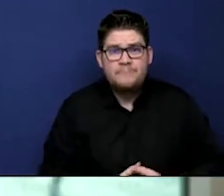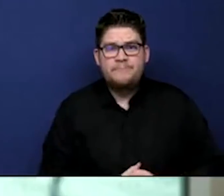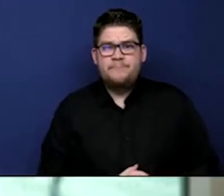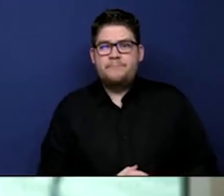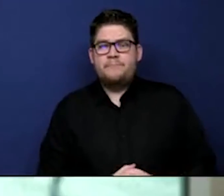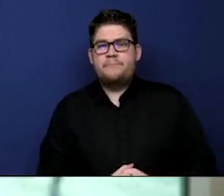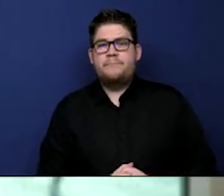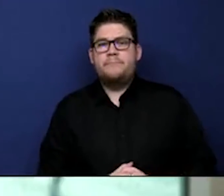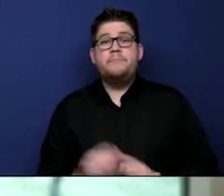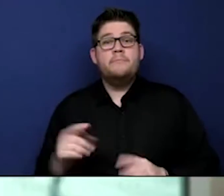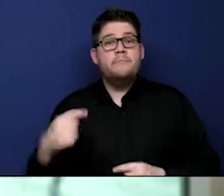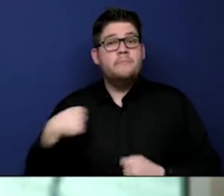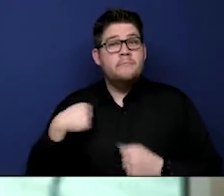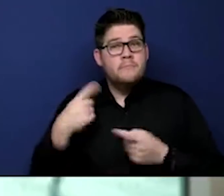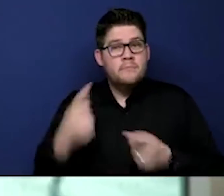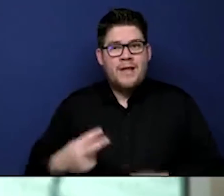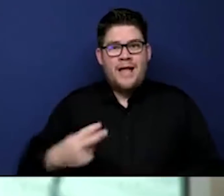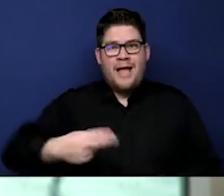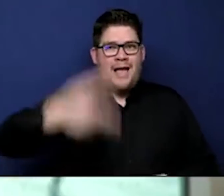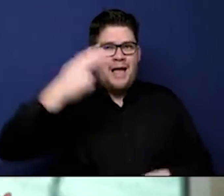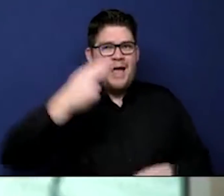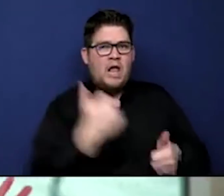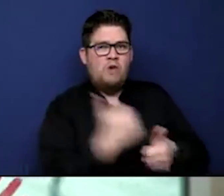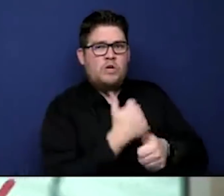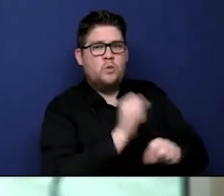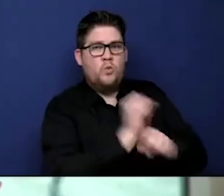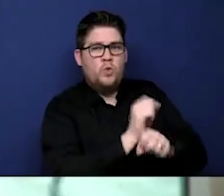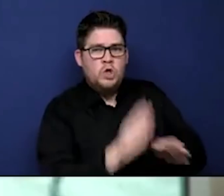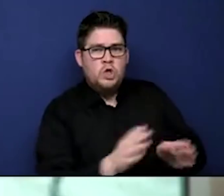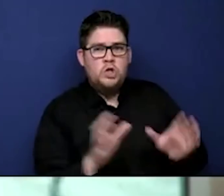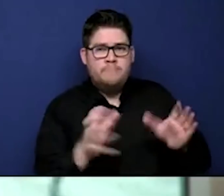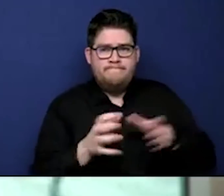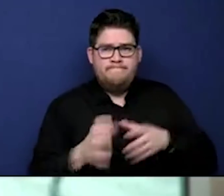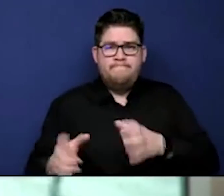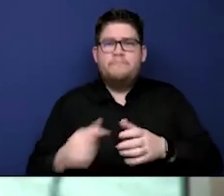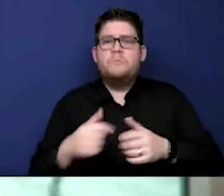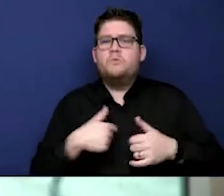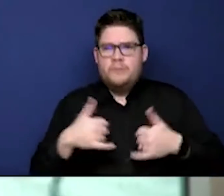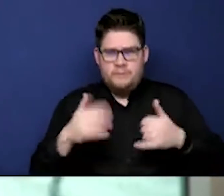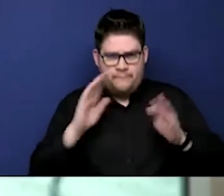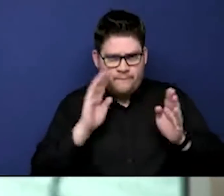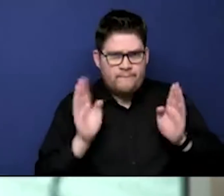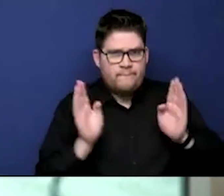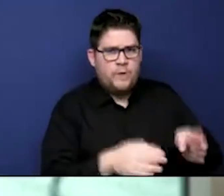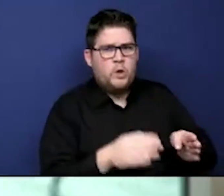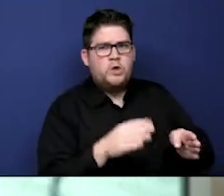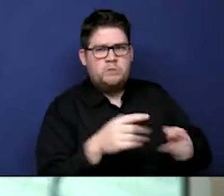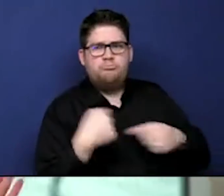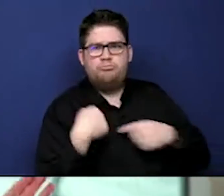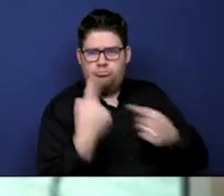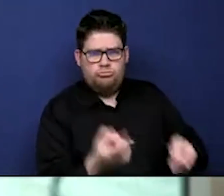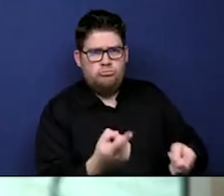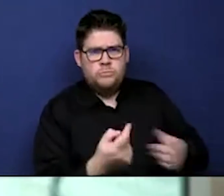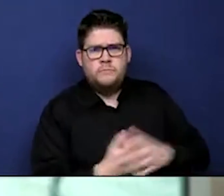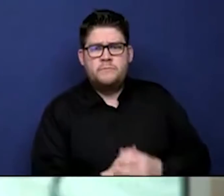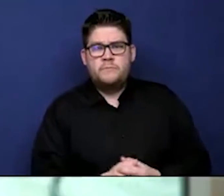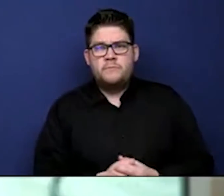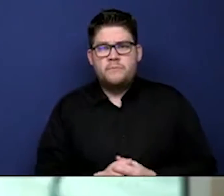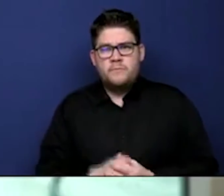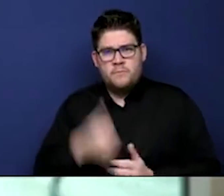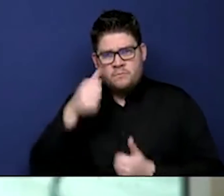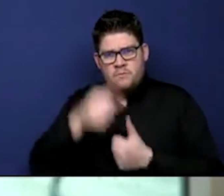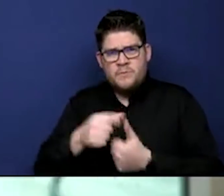those higher risk workplaces, and I think I mentioned we started a workplace task group in November last year when we started to